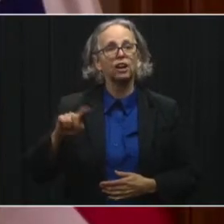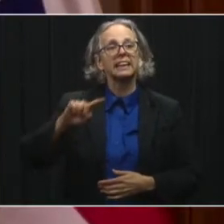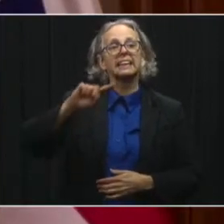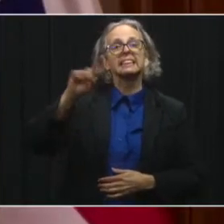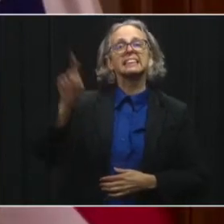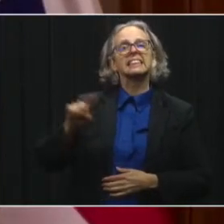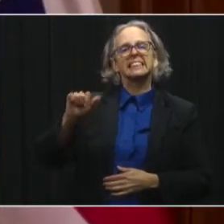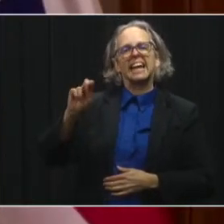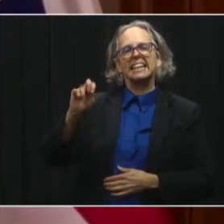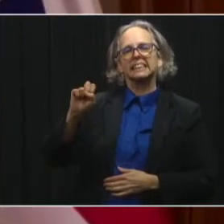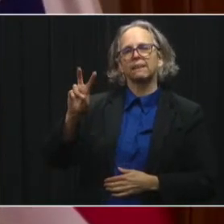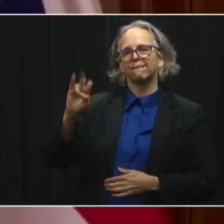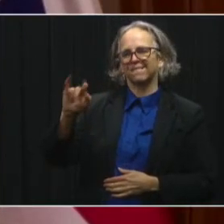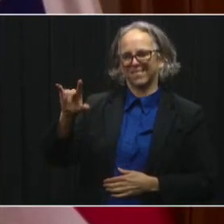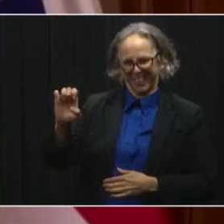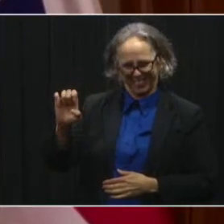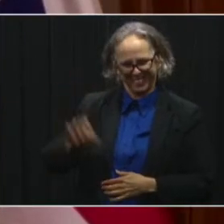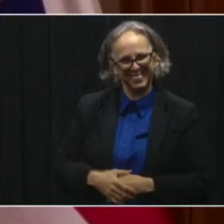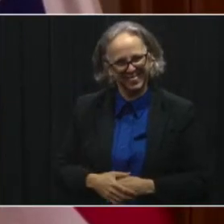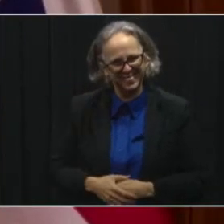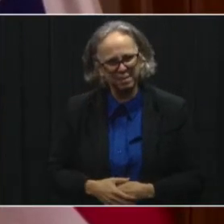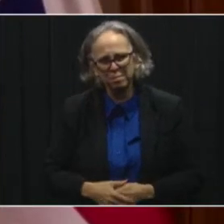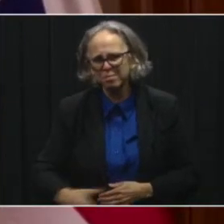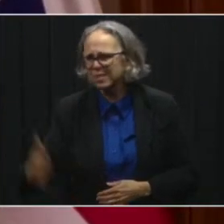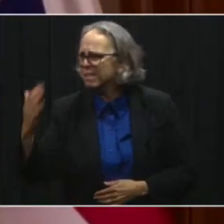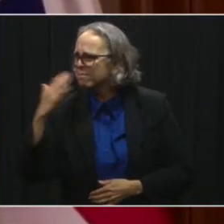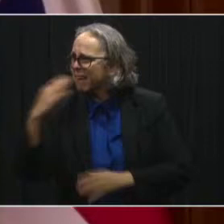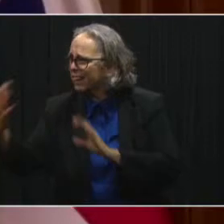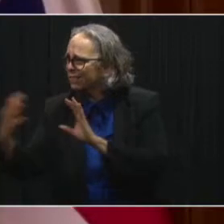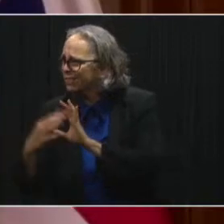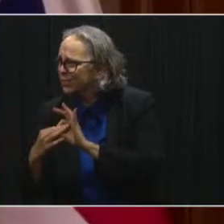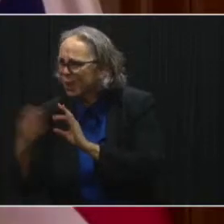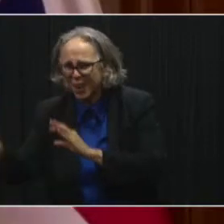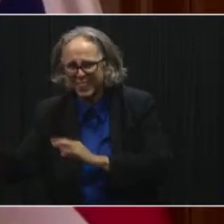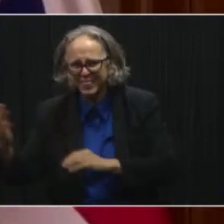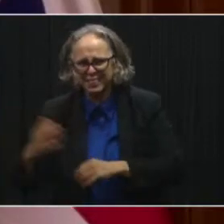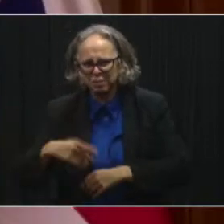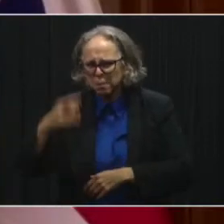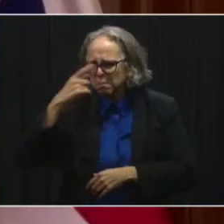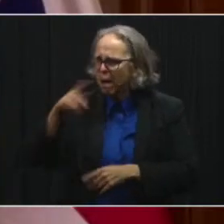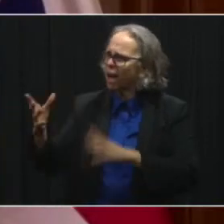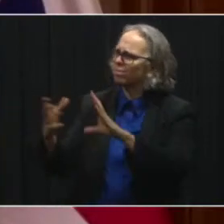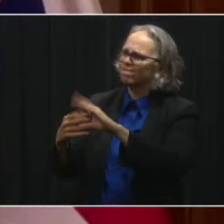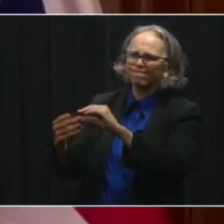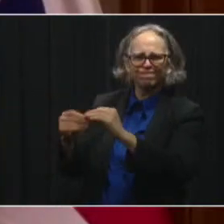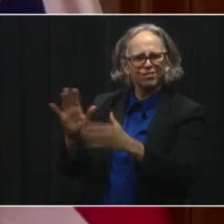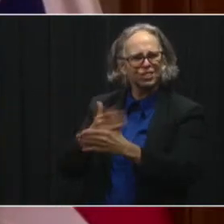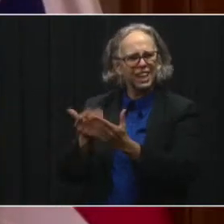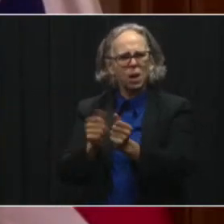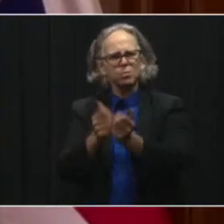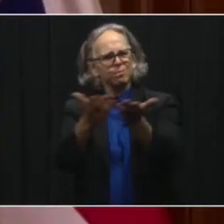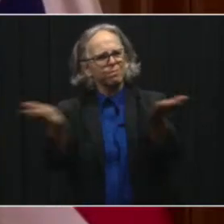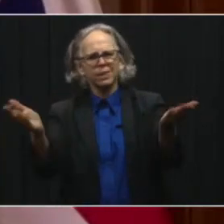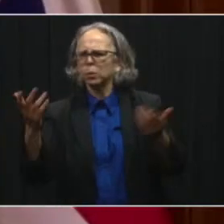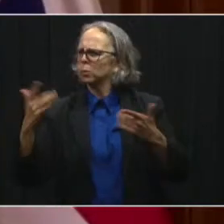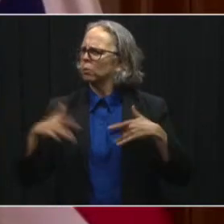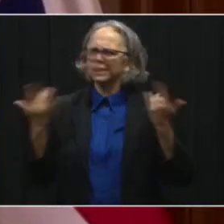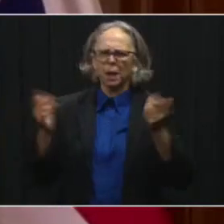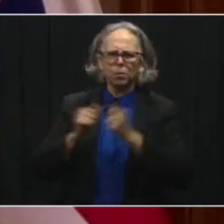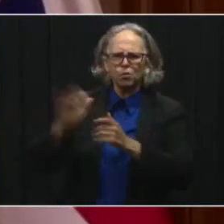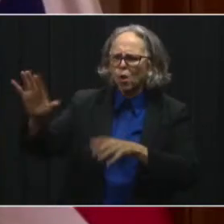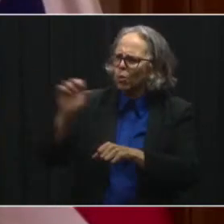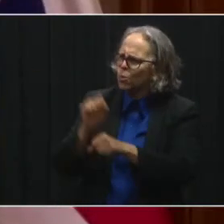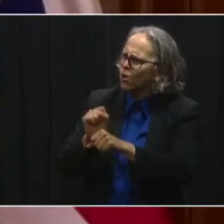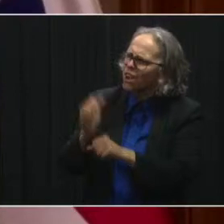for being with us. And I wonder if you could just tell us a little bit about what you see every day and how things